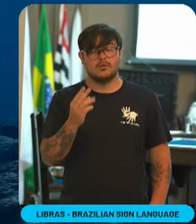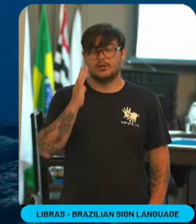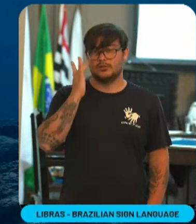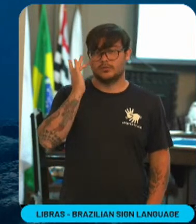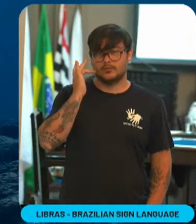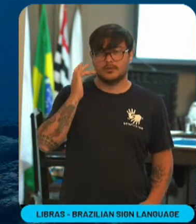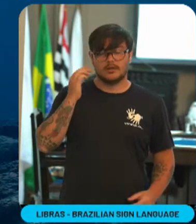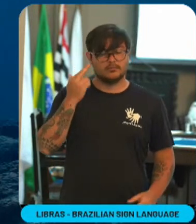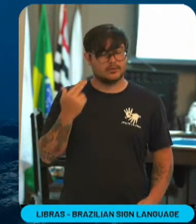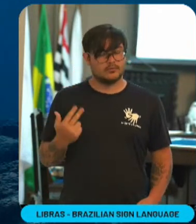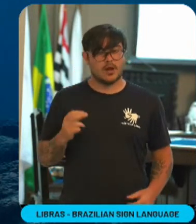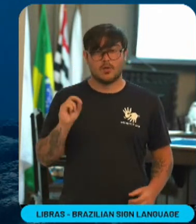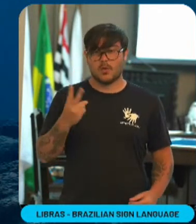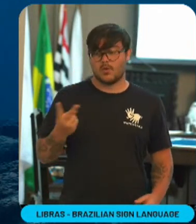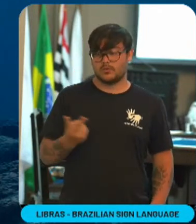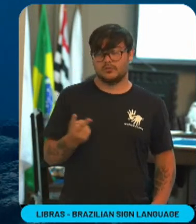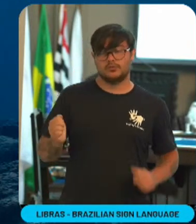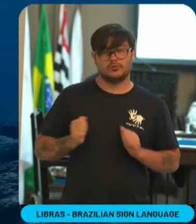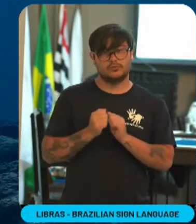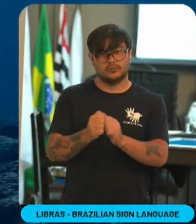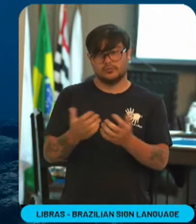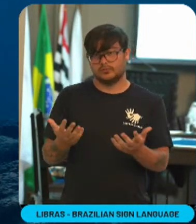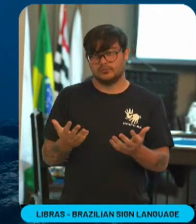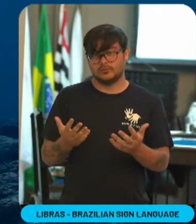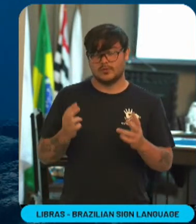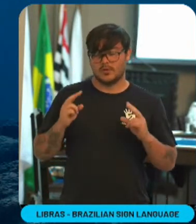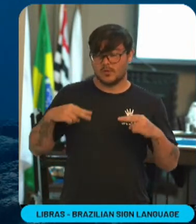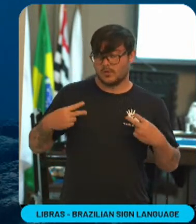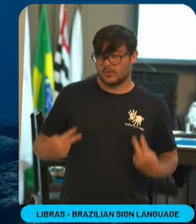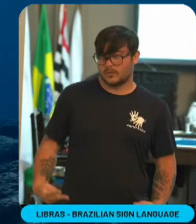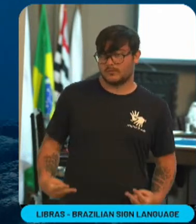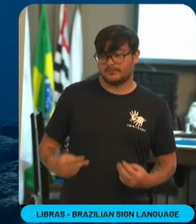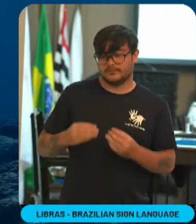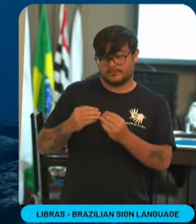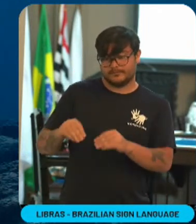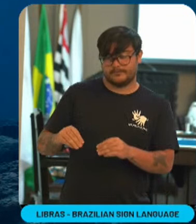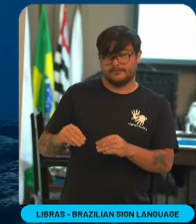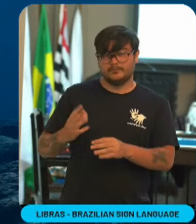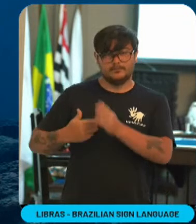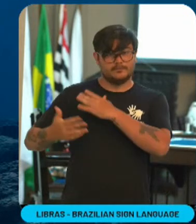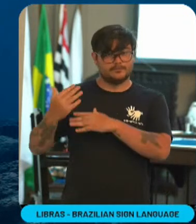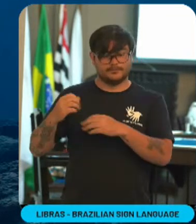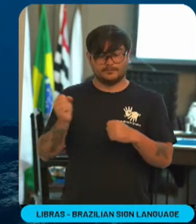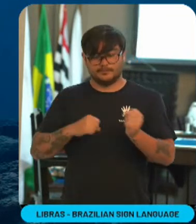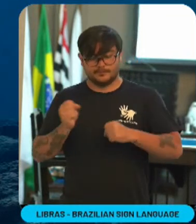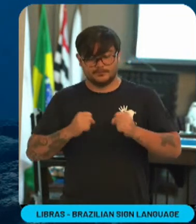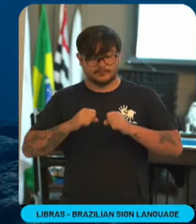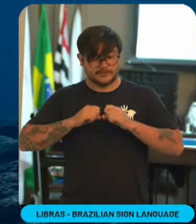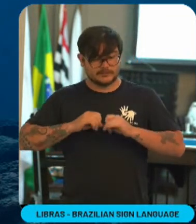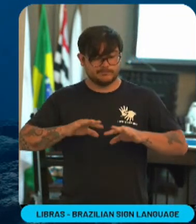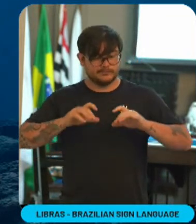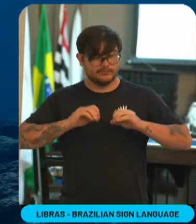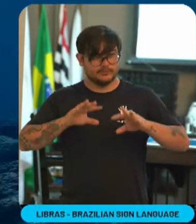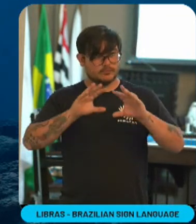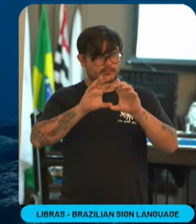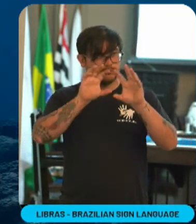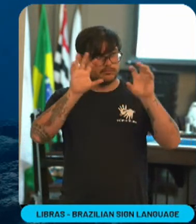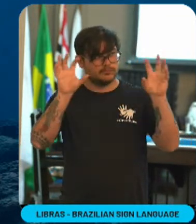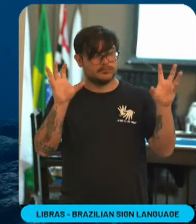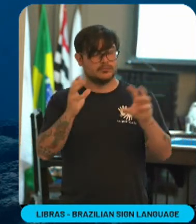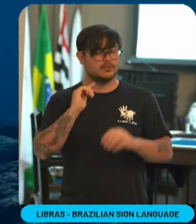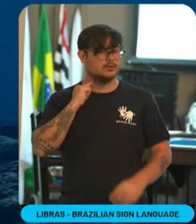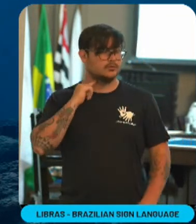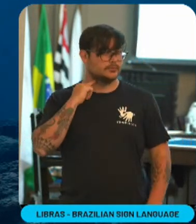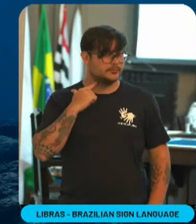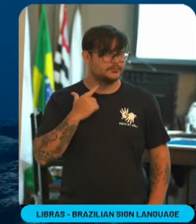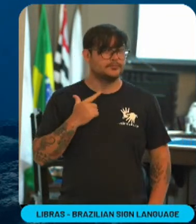it is. I'm not discussing if it is anthropogenic or natural cycle or both combined, because since